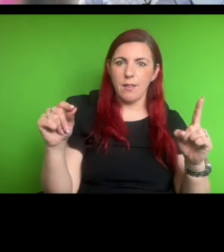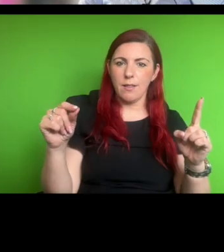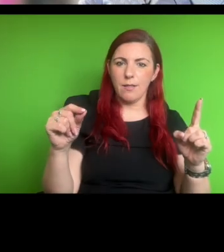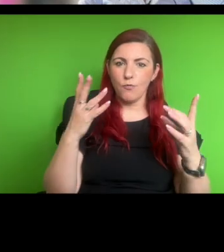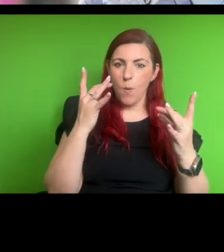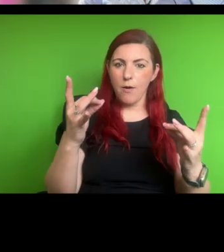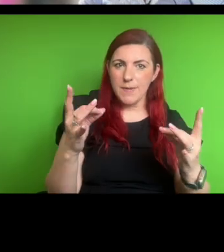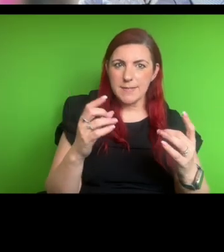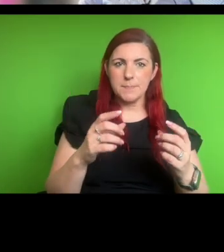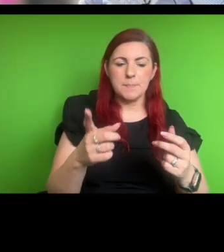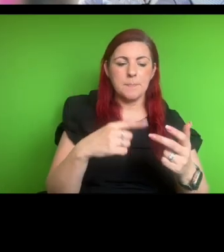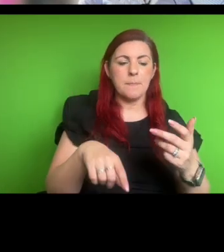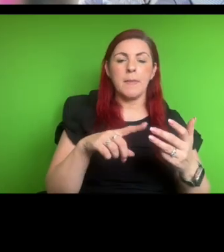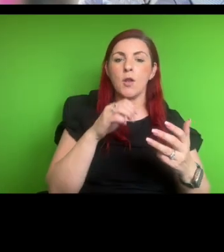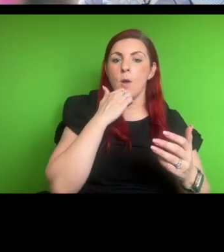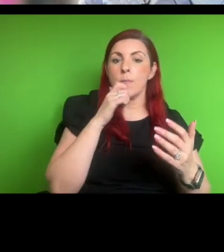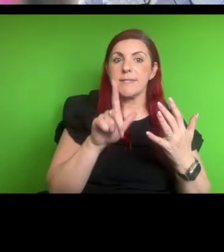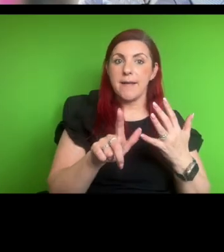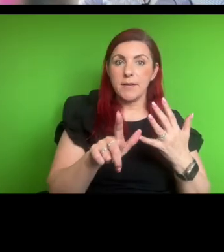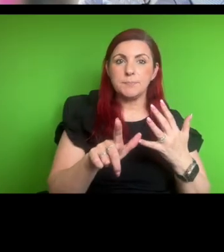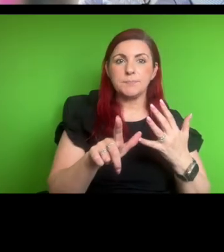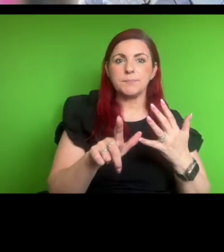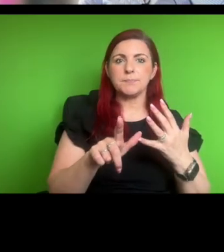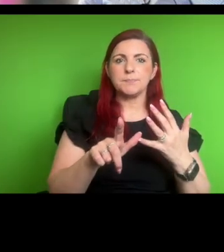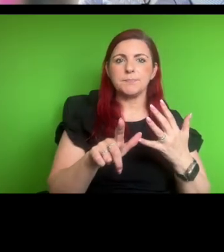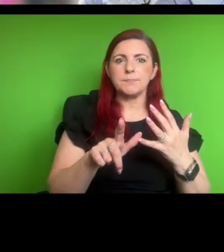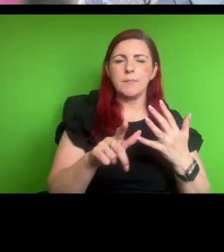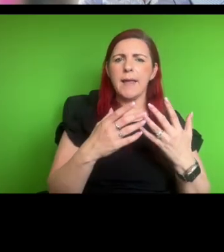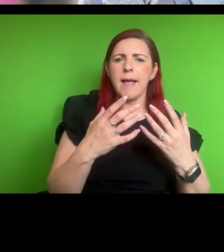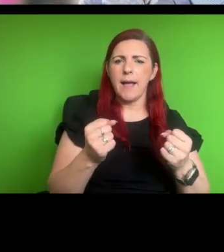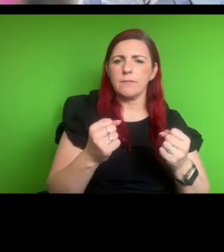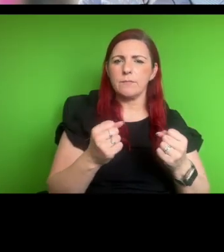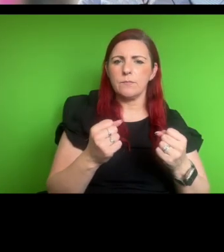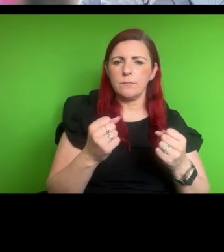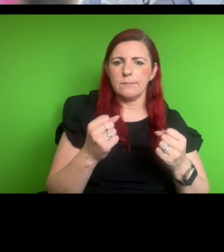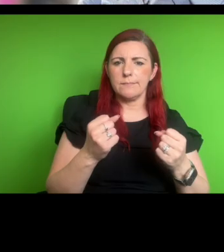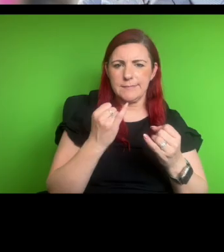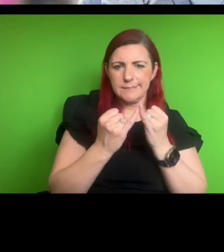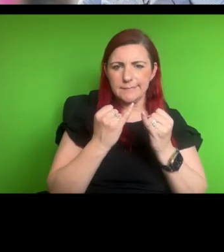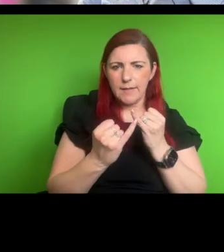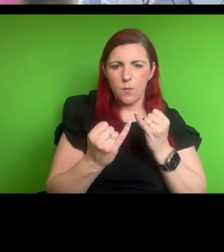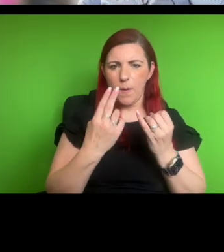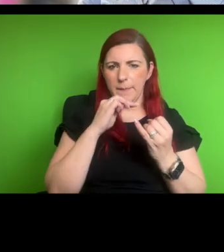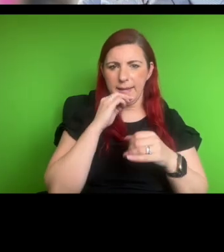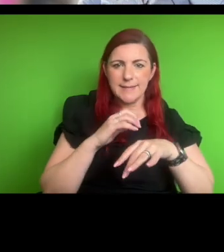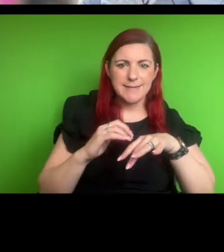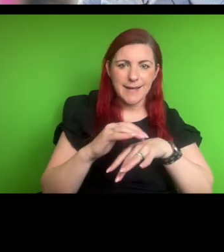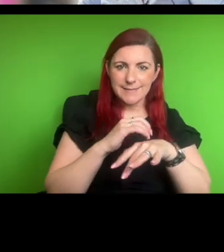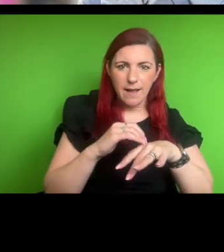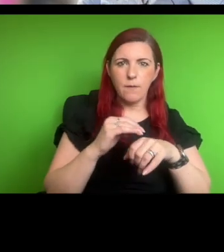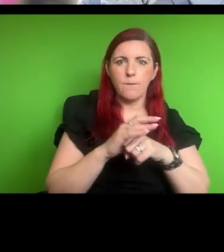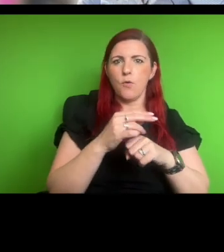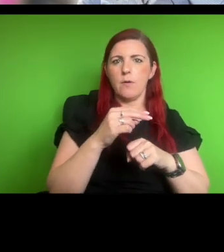Clause 7 has requirements for tactile non-digital form. And following that, there are a number